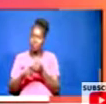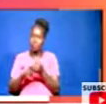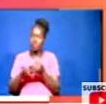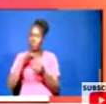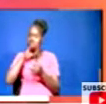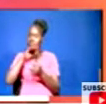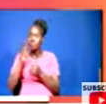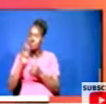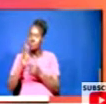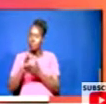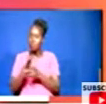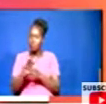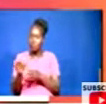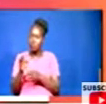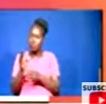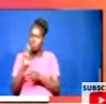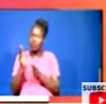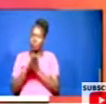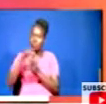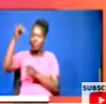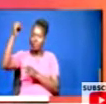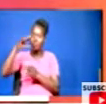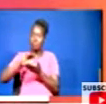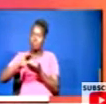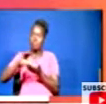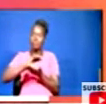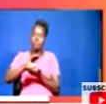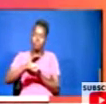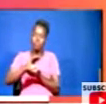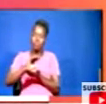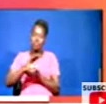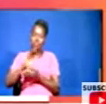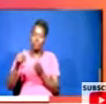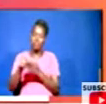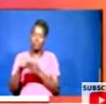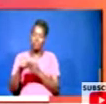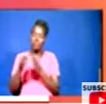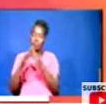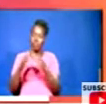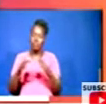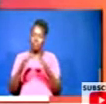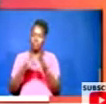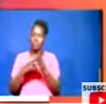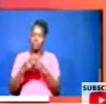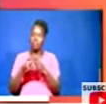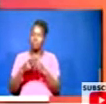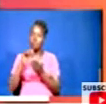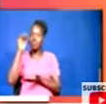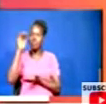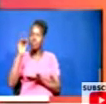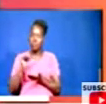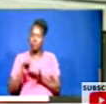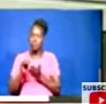we develop water and electricity supply to all the units that are built, then that will start to bring down the cost of